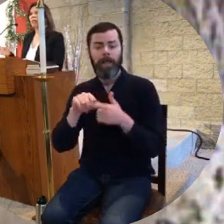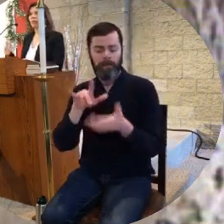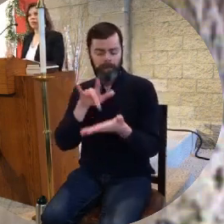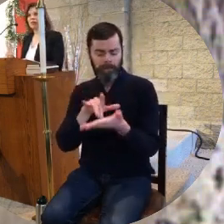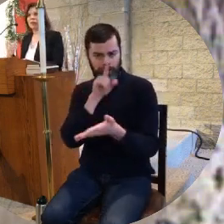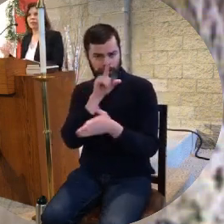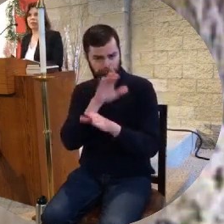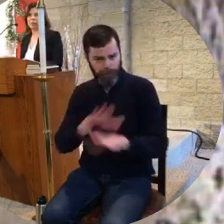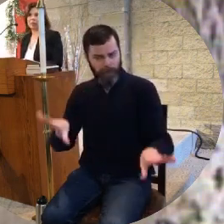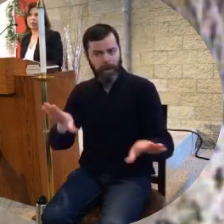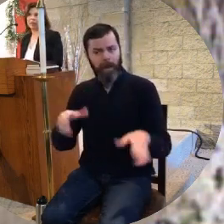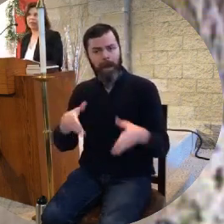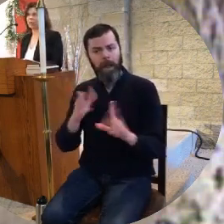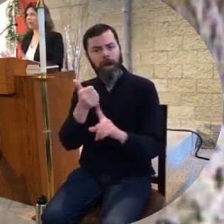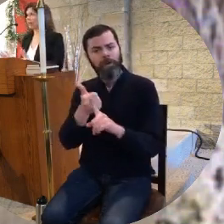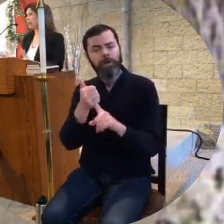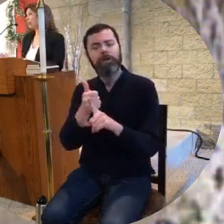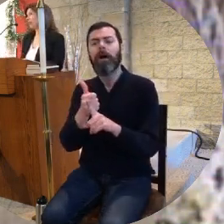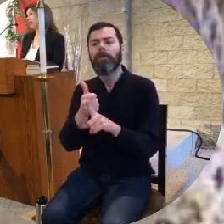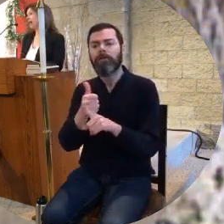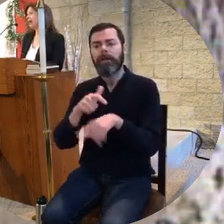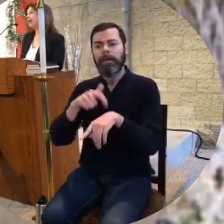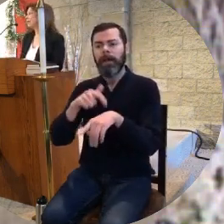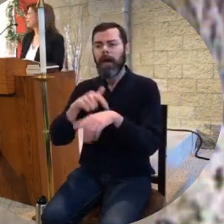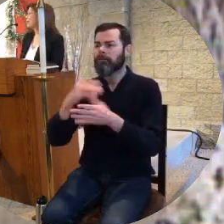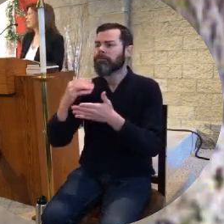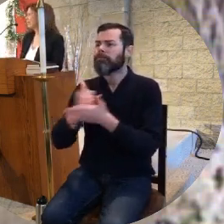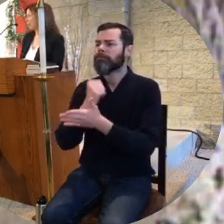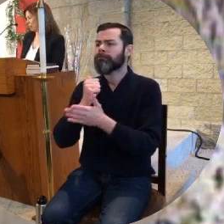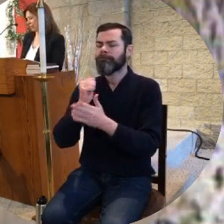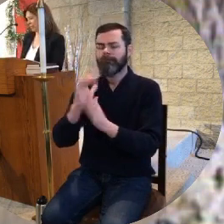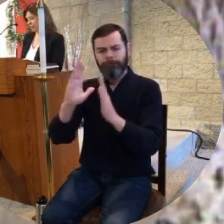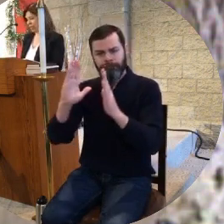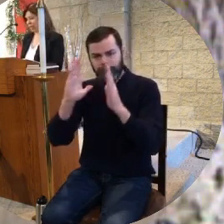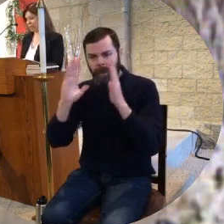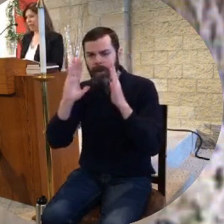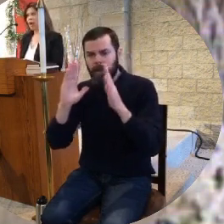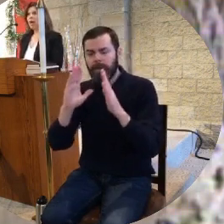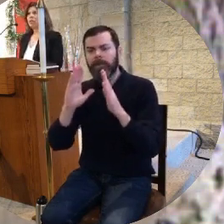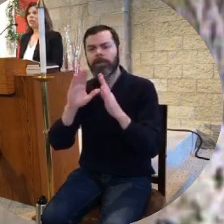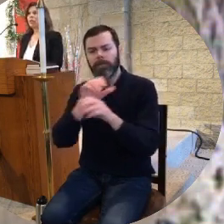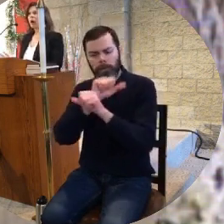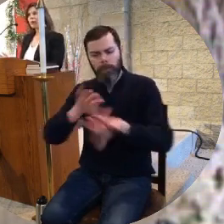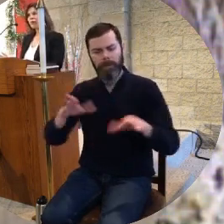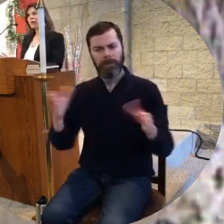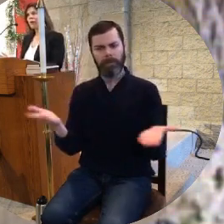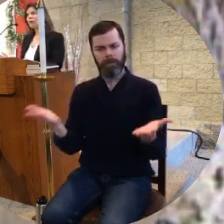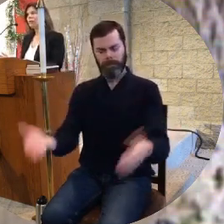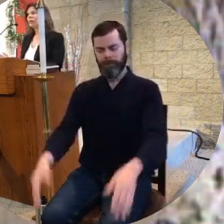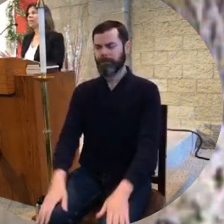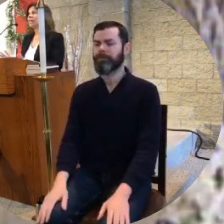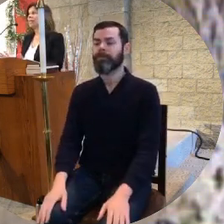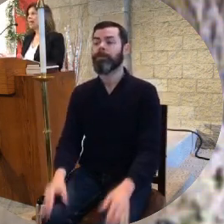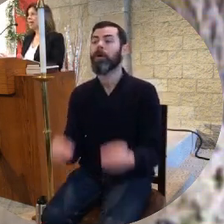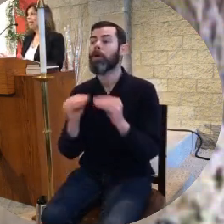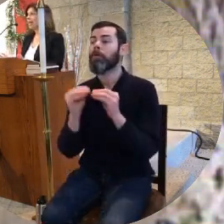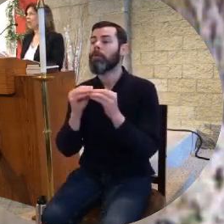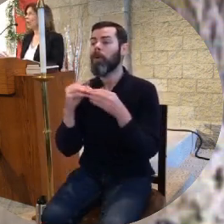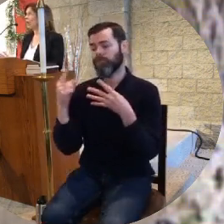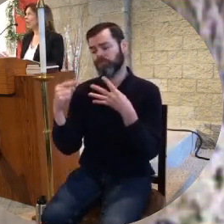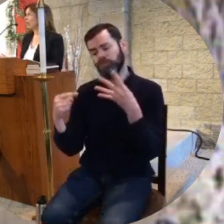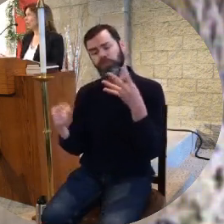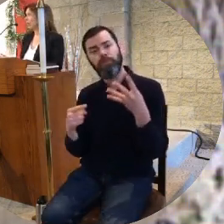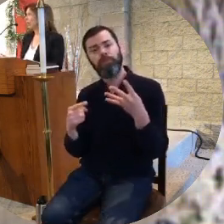to give yourself and the people around you the gift of this uninterrupted service. Okay, so a couple of other announcements. Today